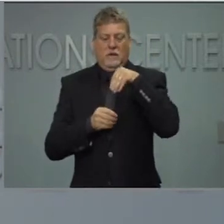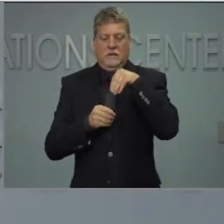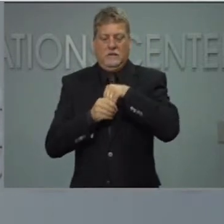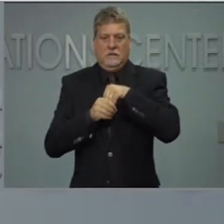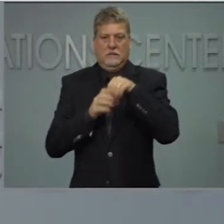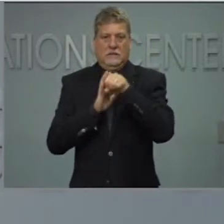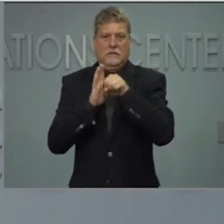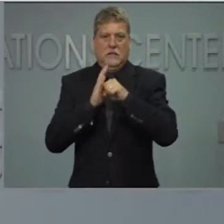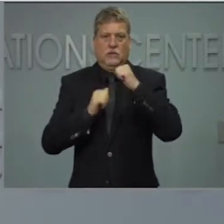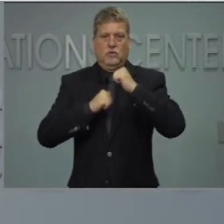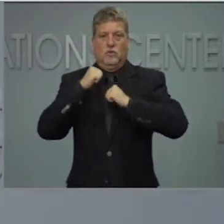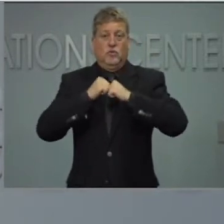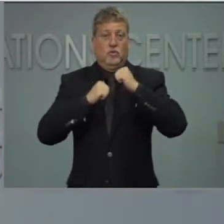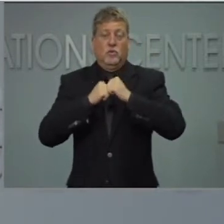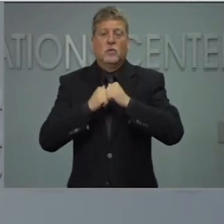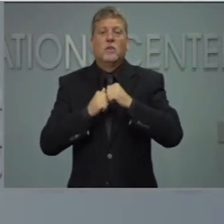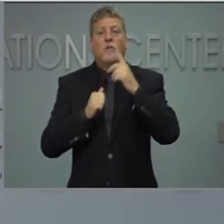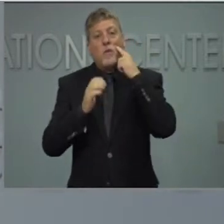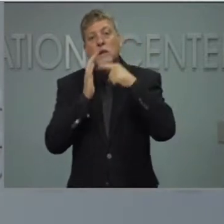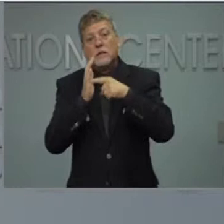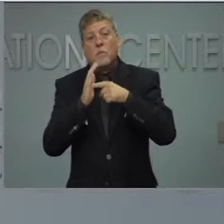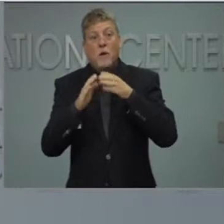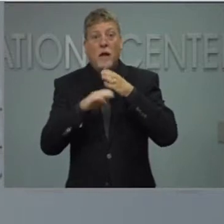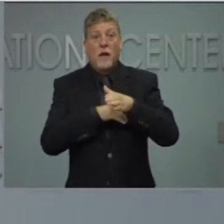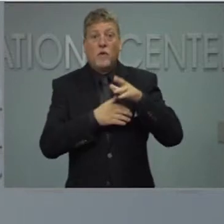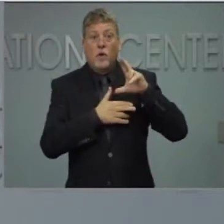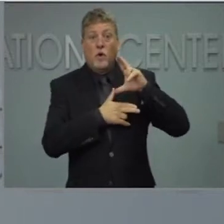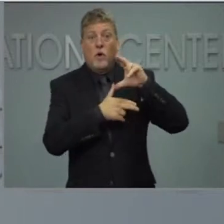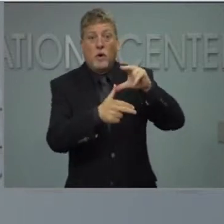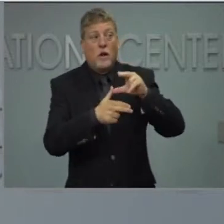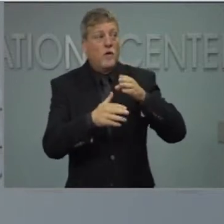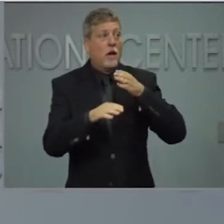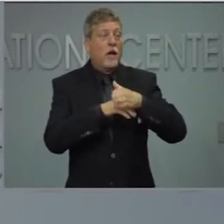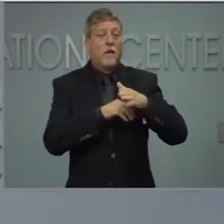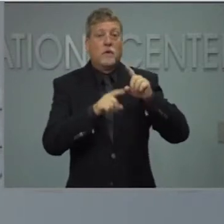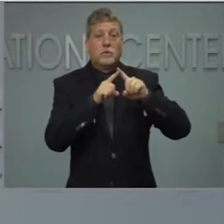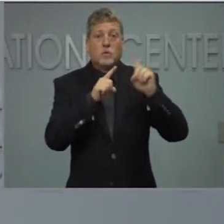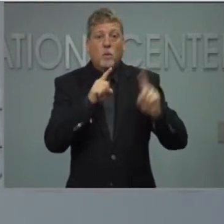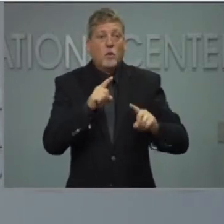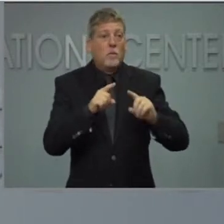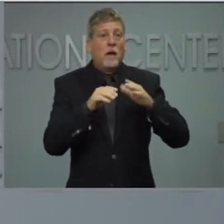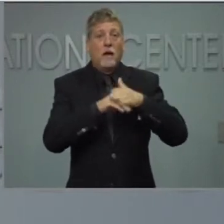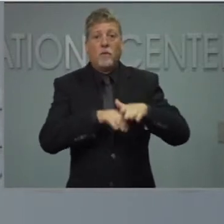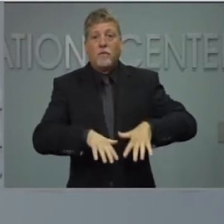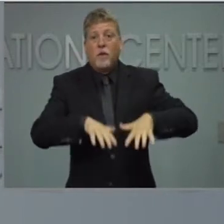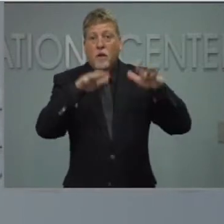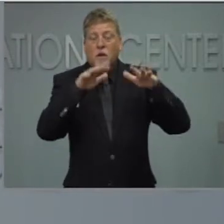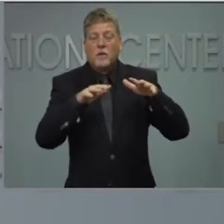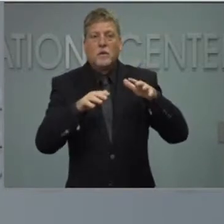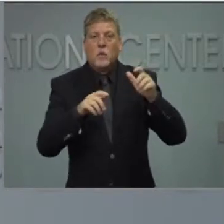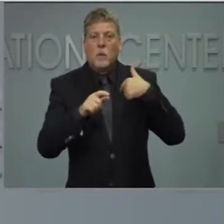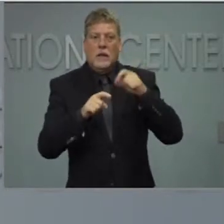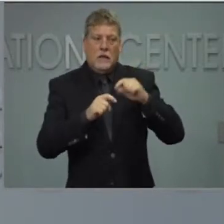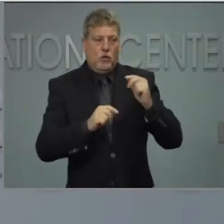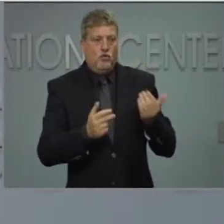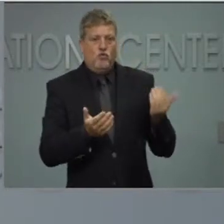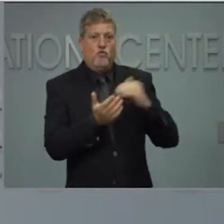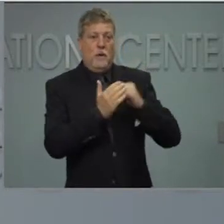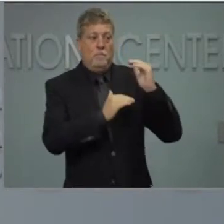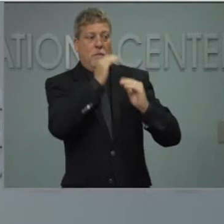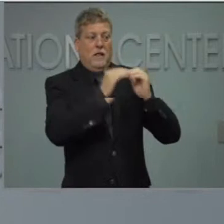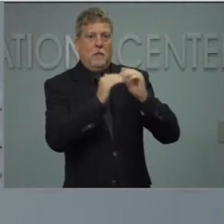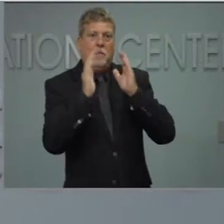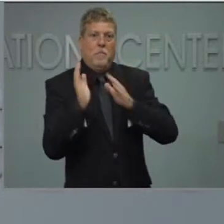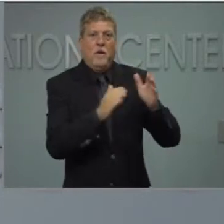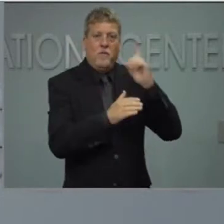after storms, we need to think about the future storms that are coming. We know that climate